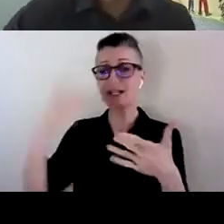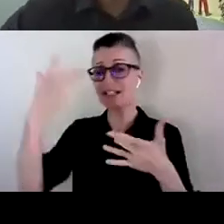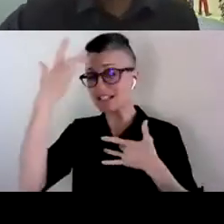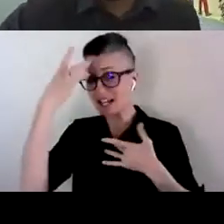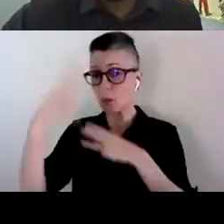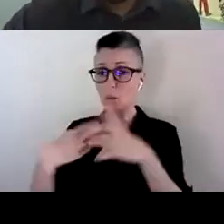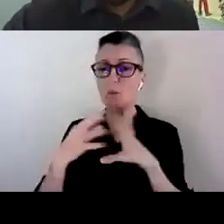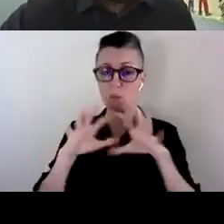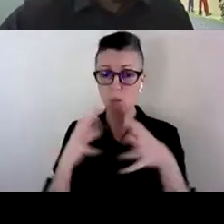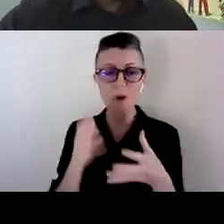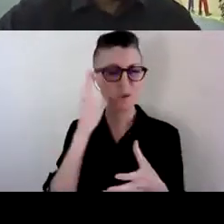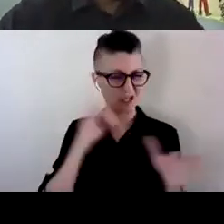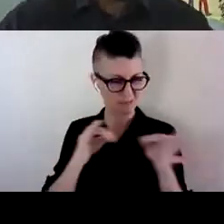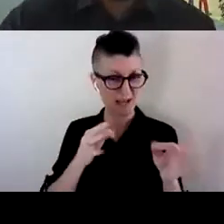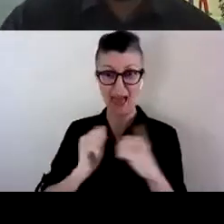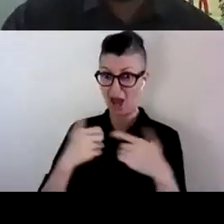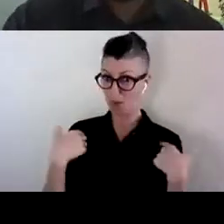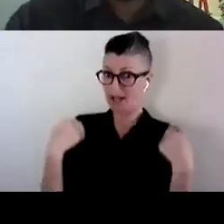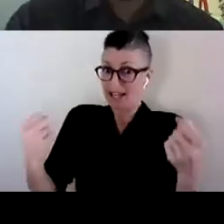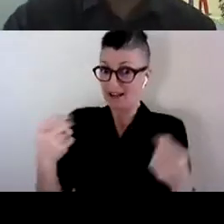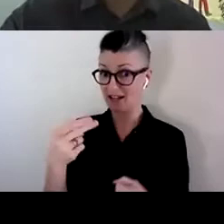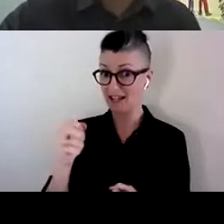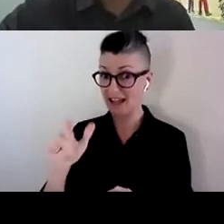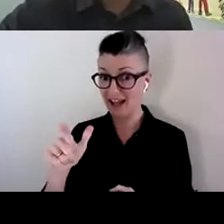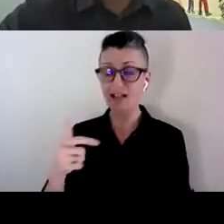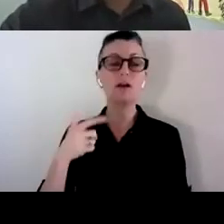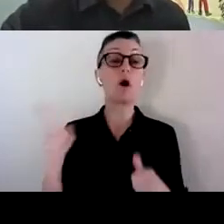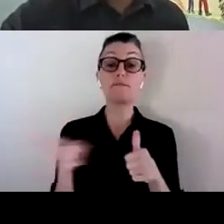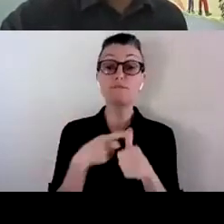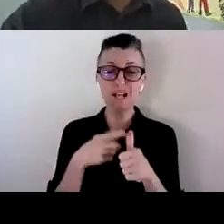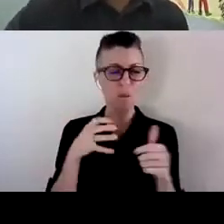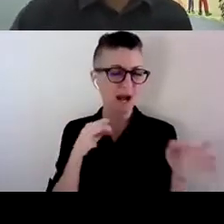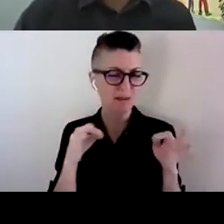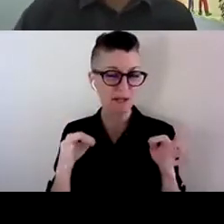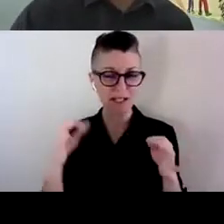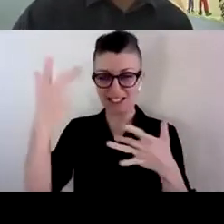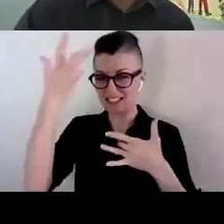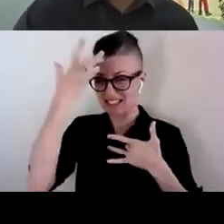damages. Let's start with what I mean by sick world.